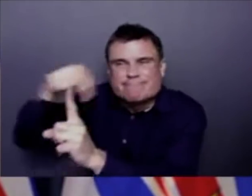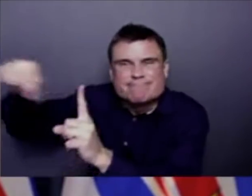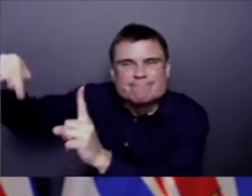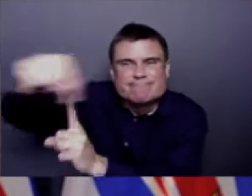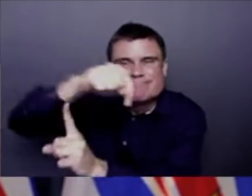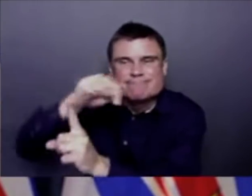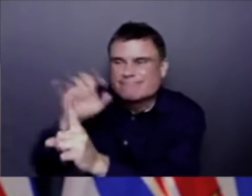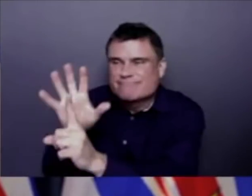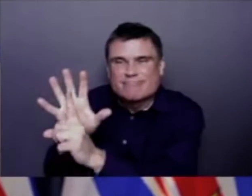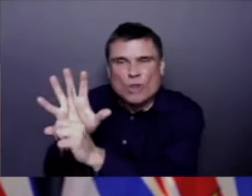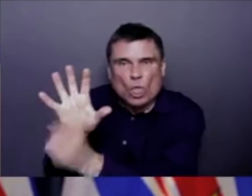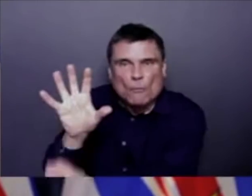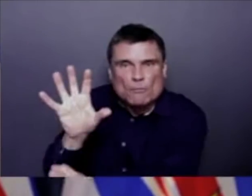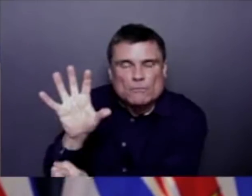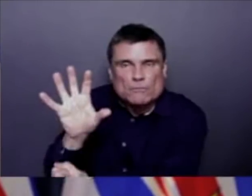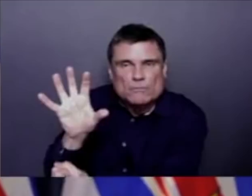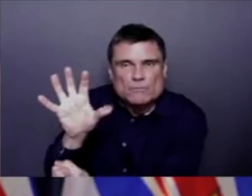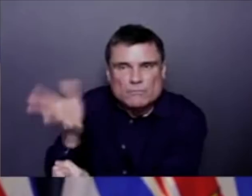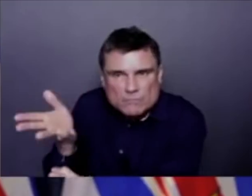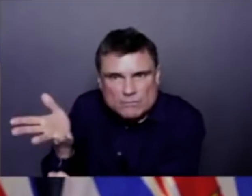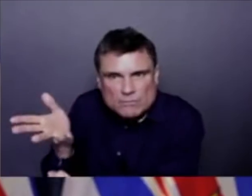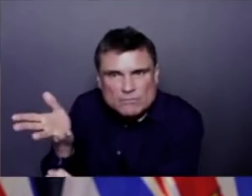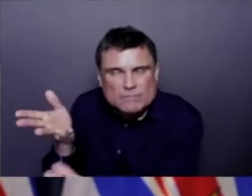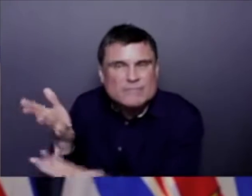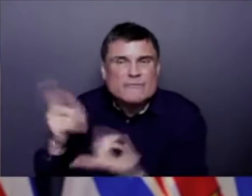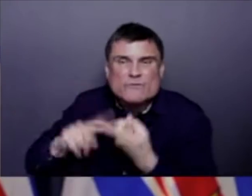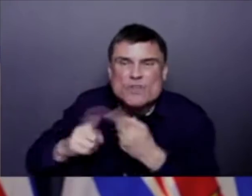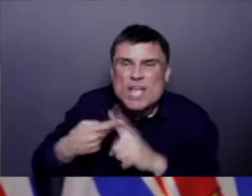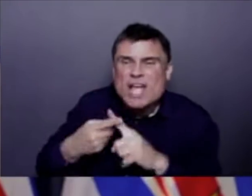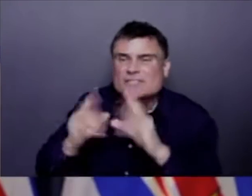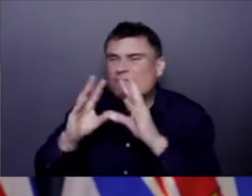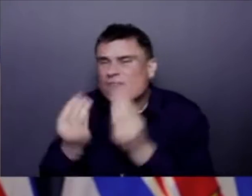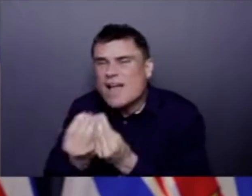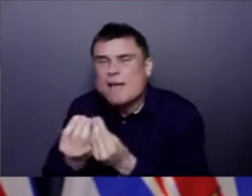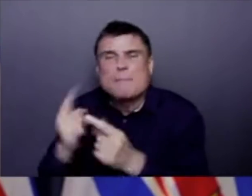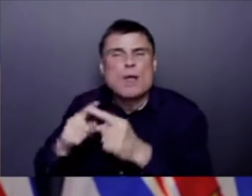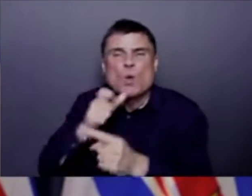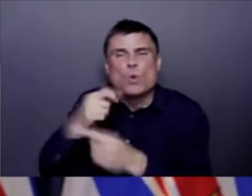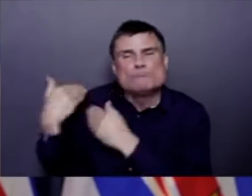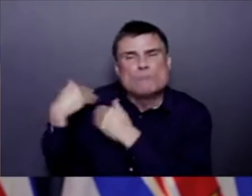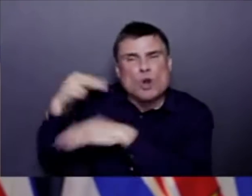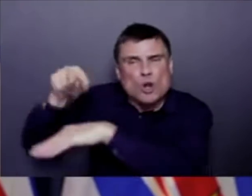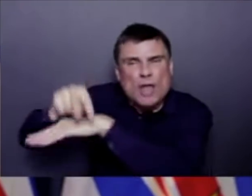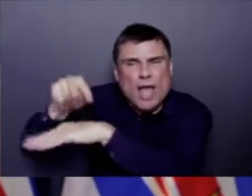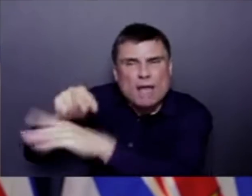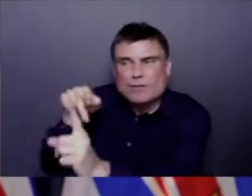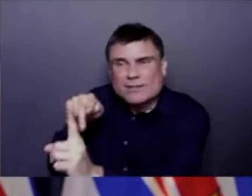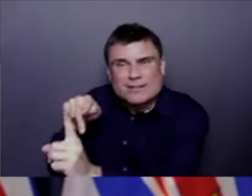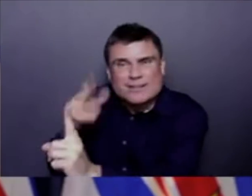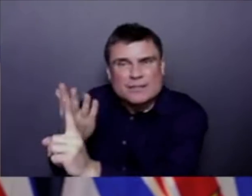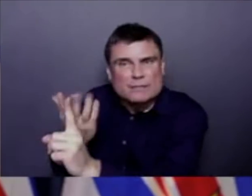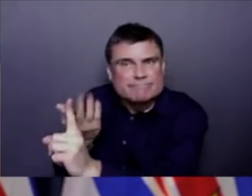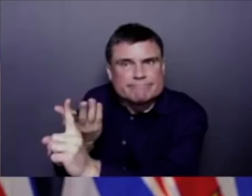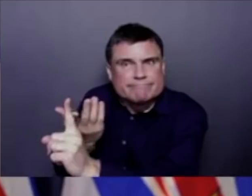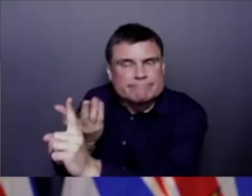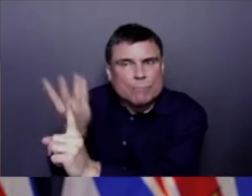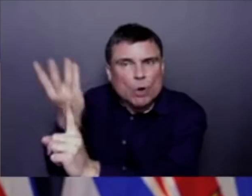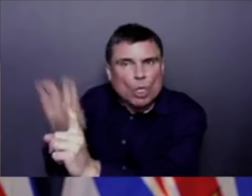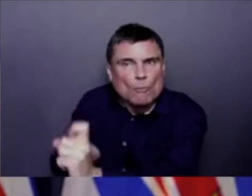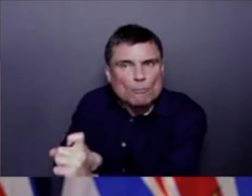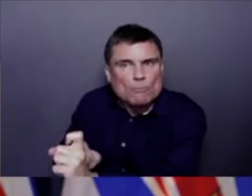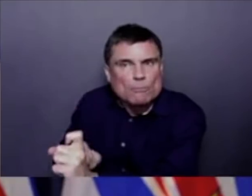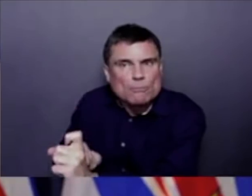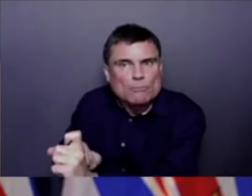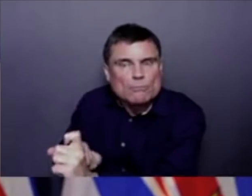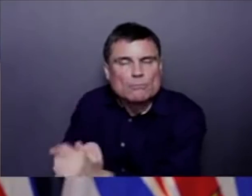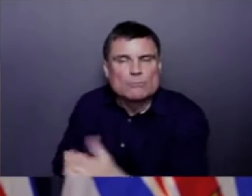the 25 who passed away from December 24th to 25th, 14 from 25th to 26th, 14 from the